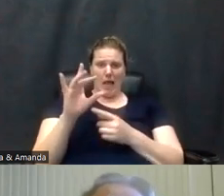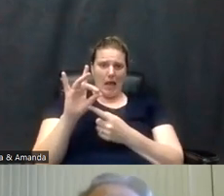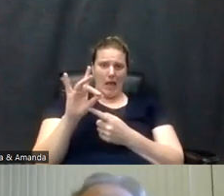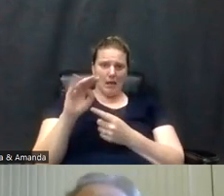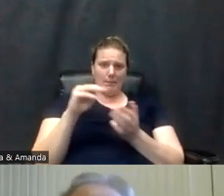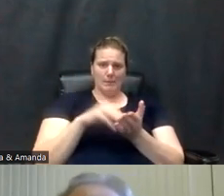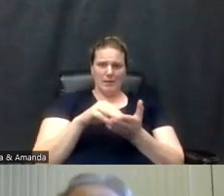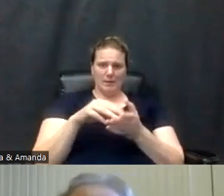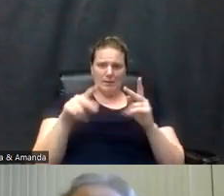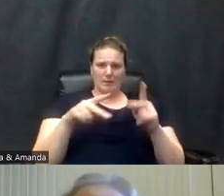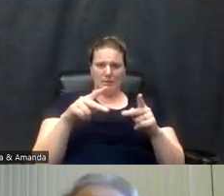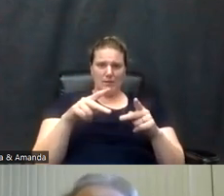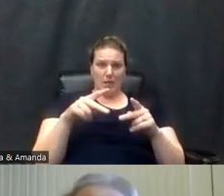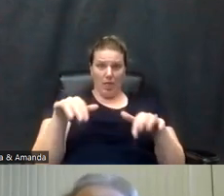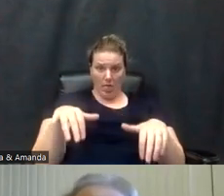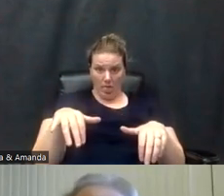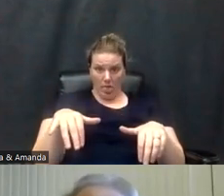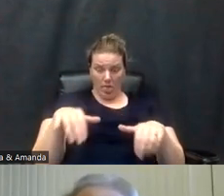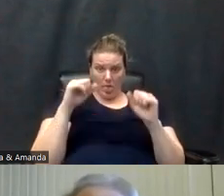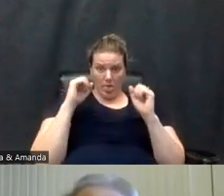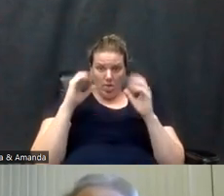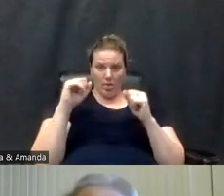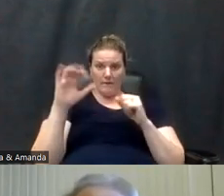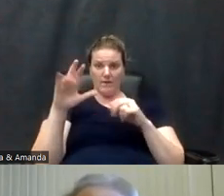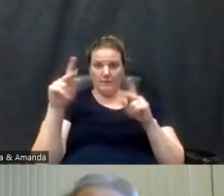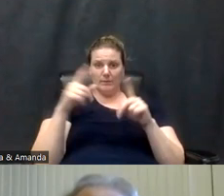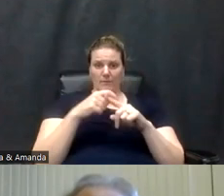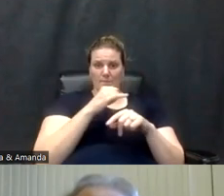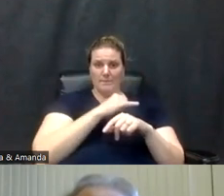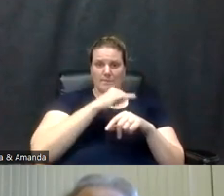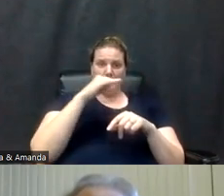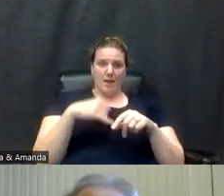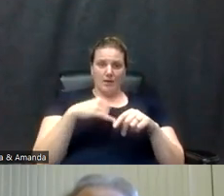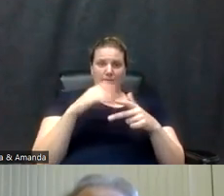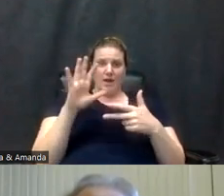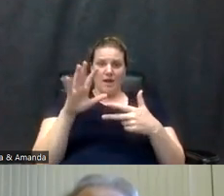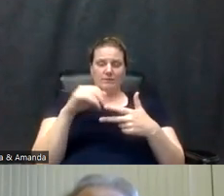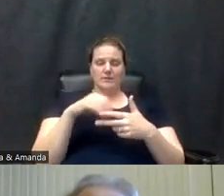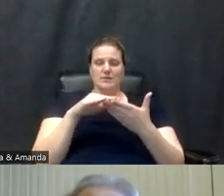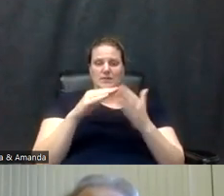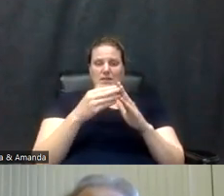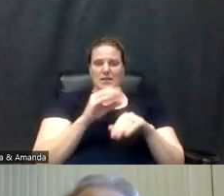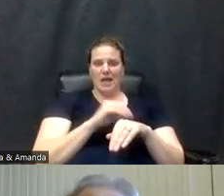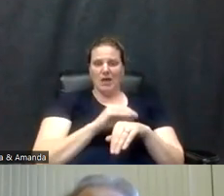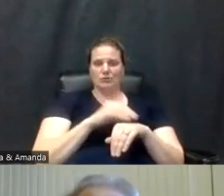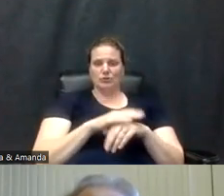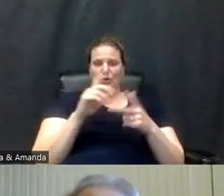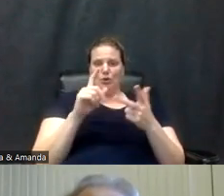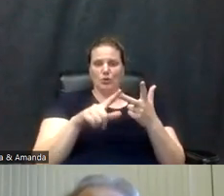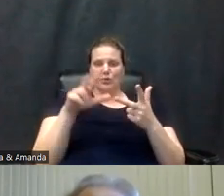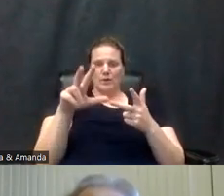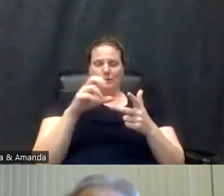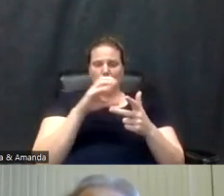which you know astounds me. And 5 members are appointed by the mayor, 5 are by city council, 3 by the police commissioner, 1 by something